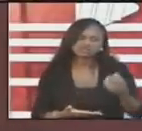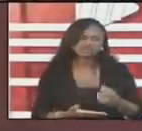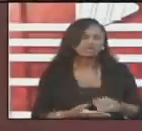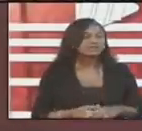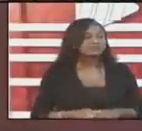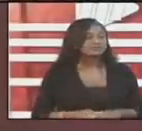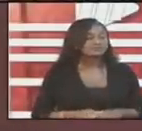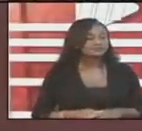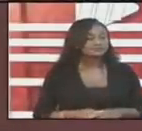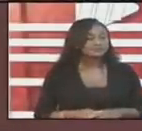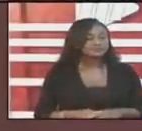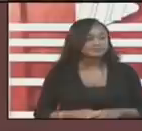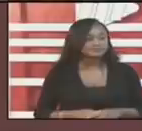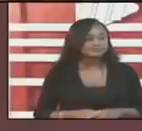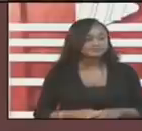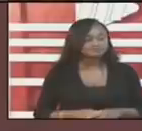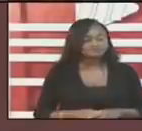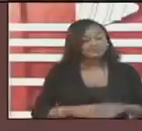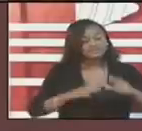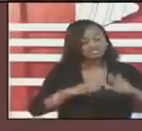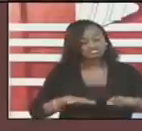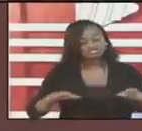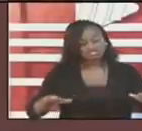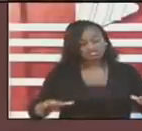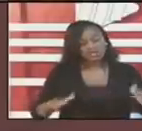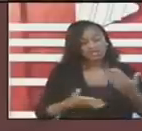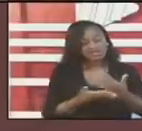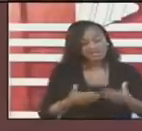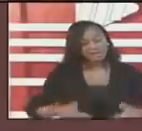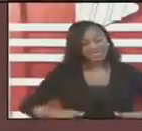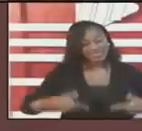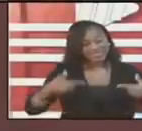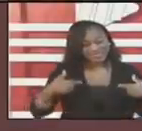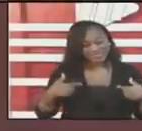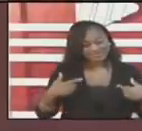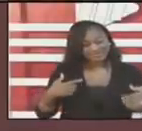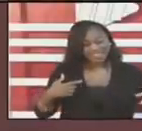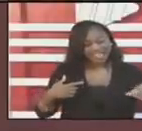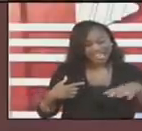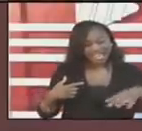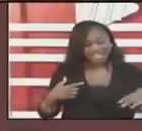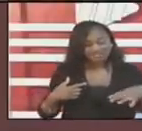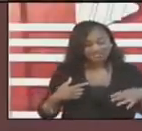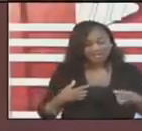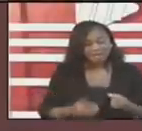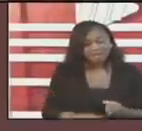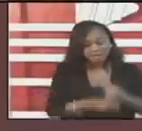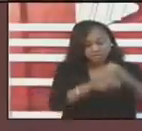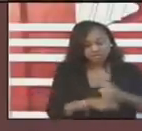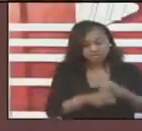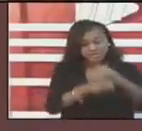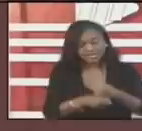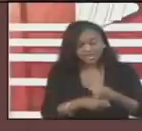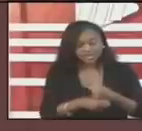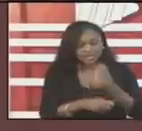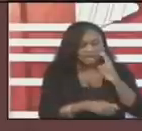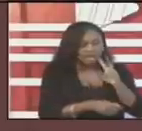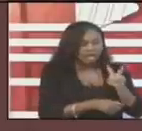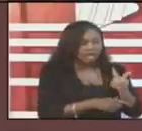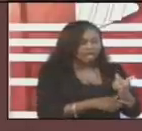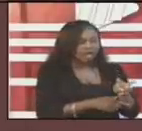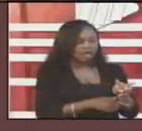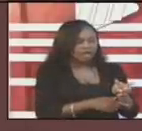Yes. Now, for children who may have been, a part of experience what took